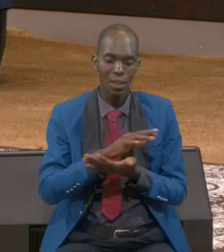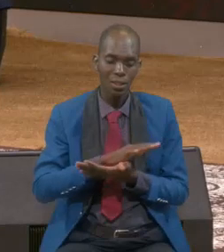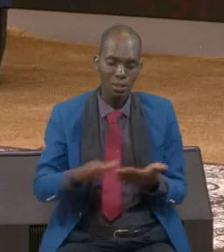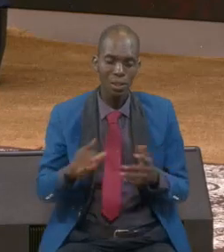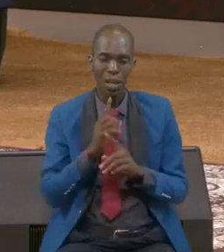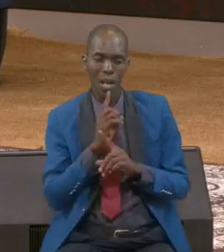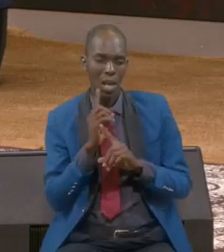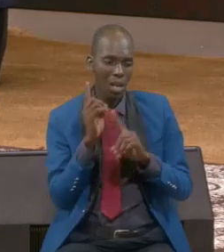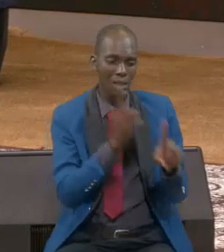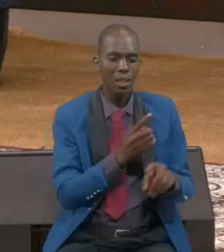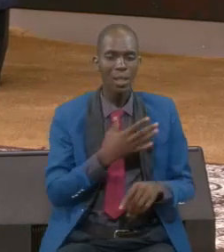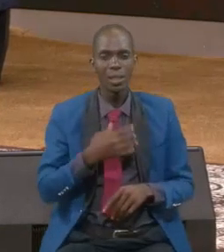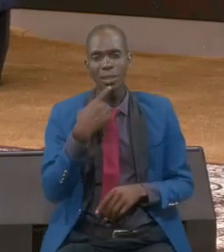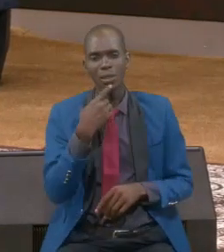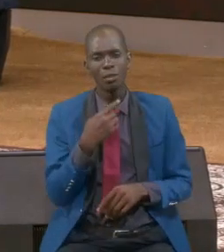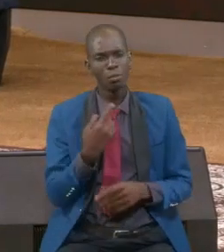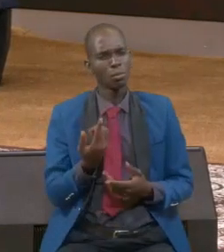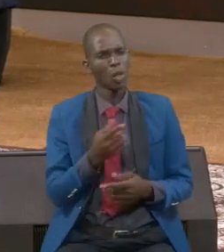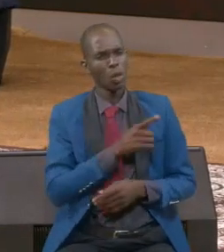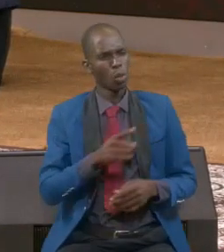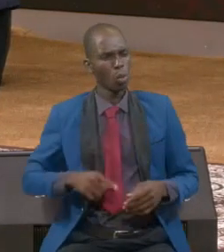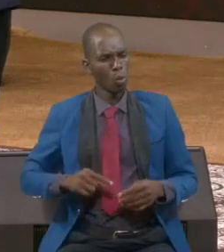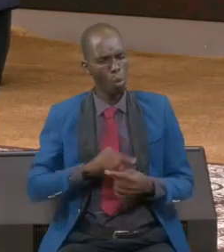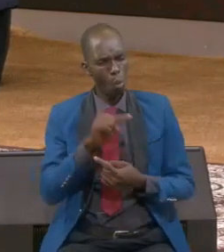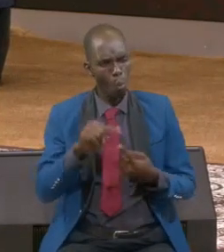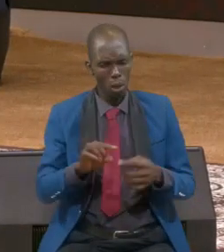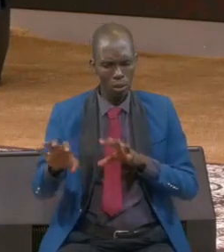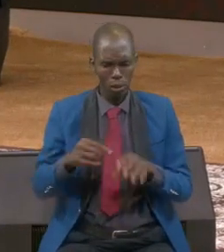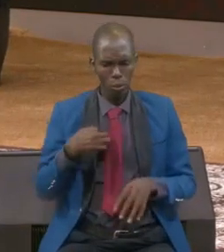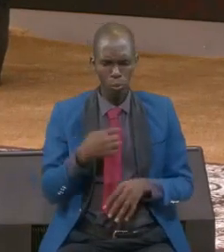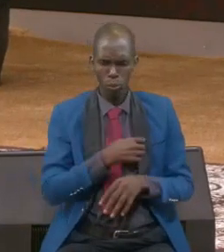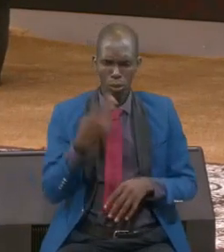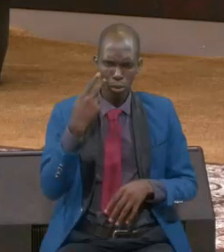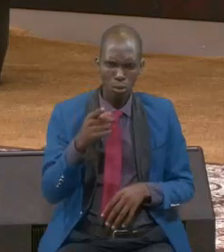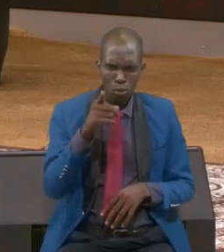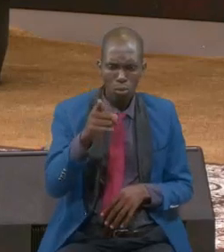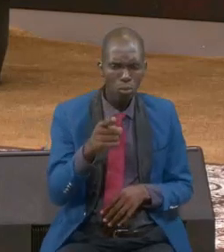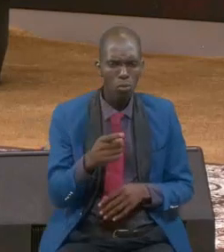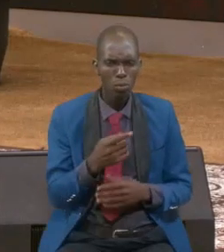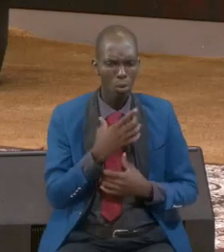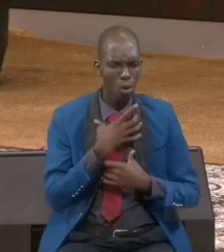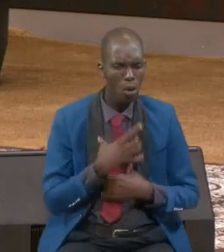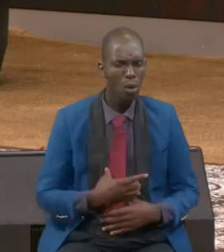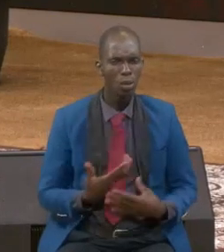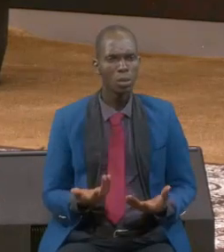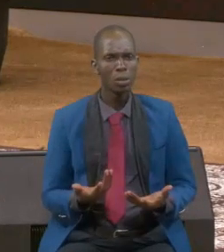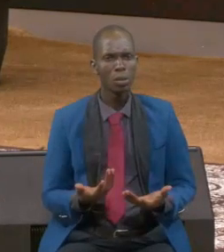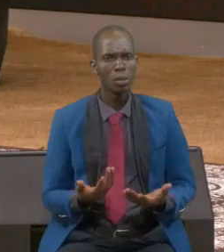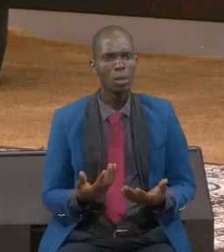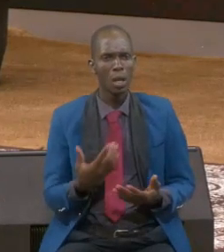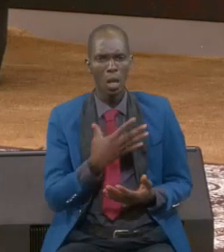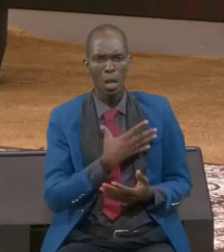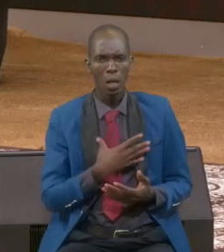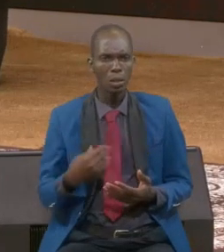Lord when so with thee and hunger and and and